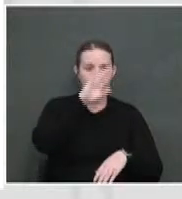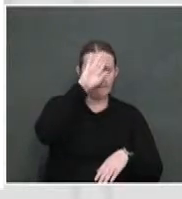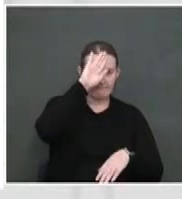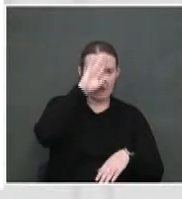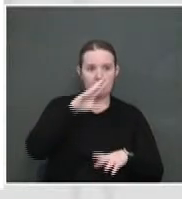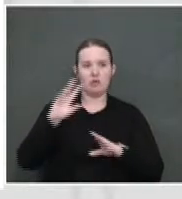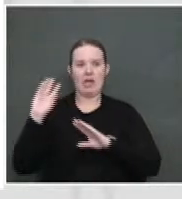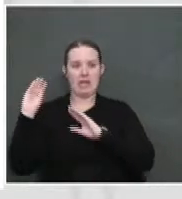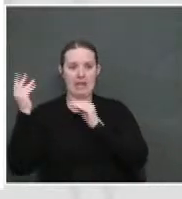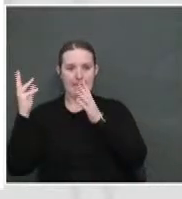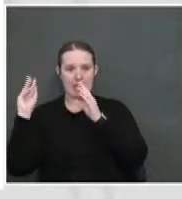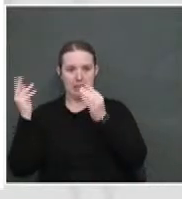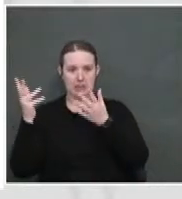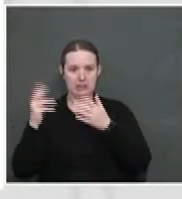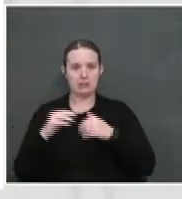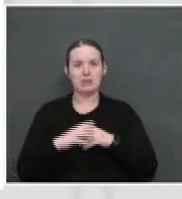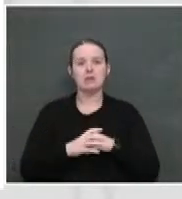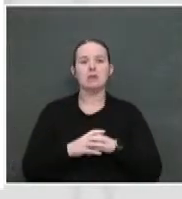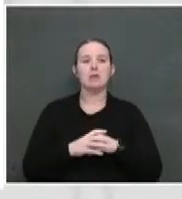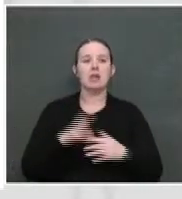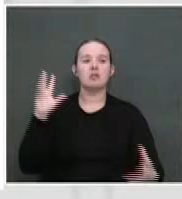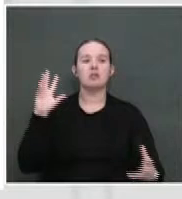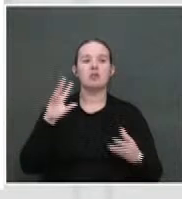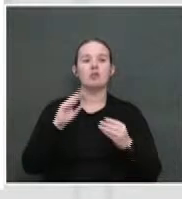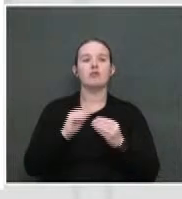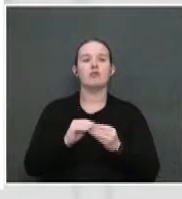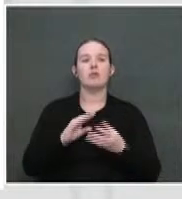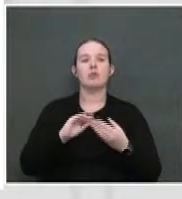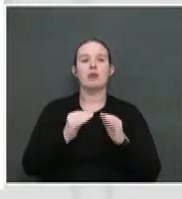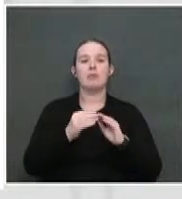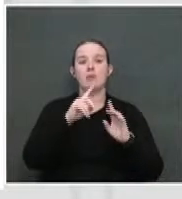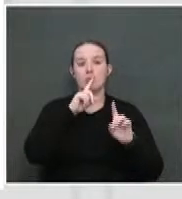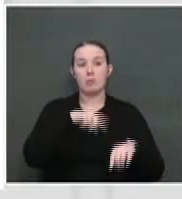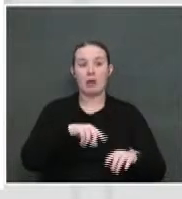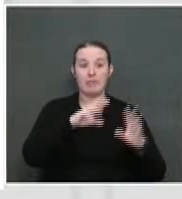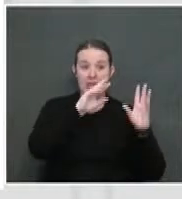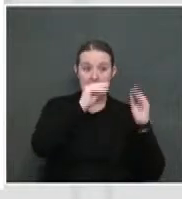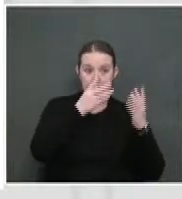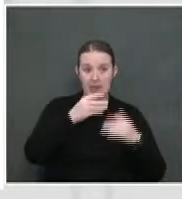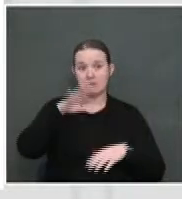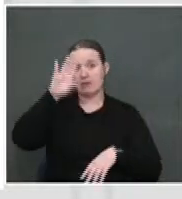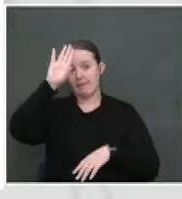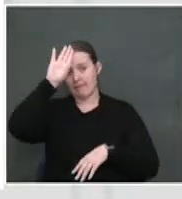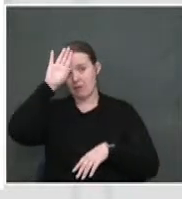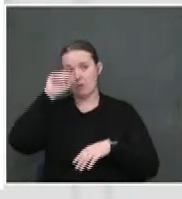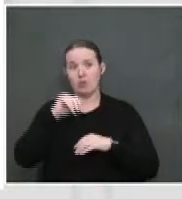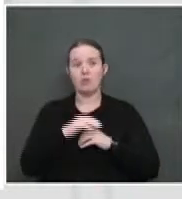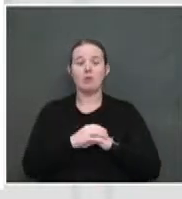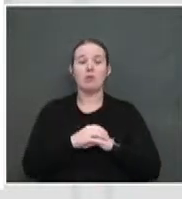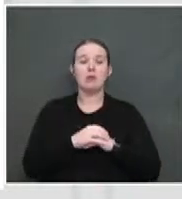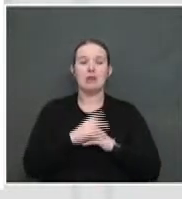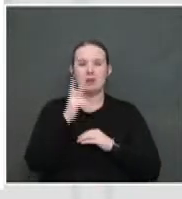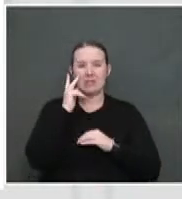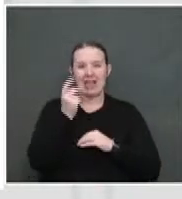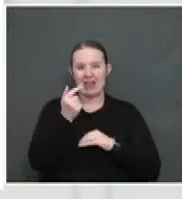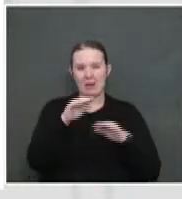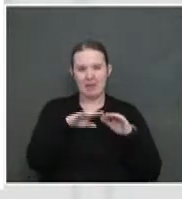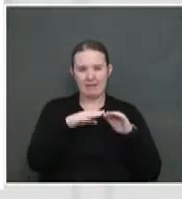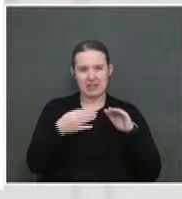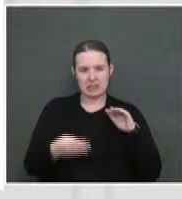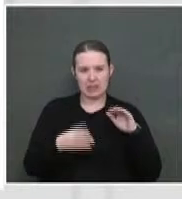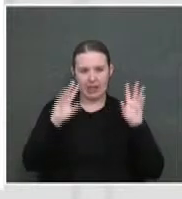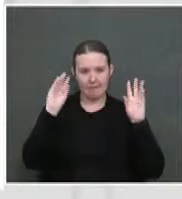and EMS. This slide illustrates the total number of responses by EMS and fire units. While we see a slight decline